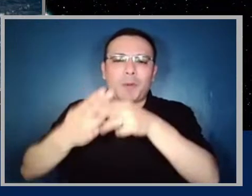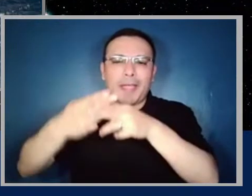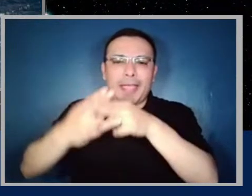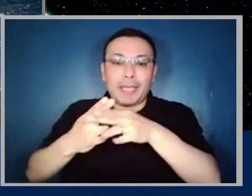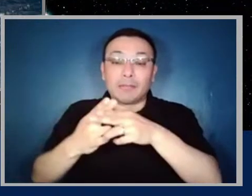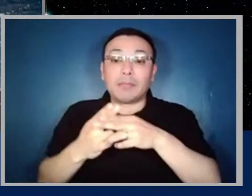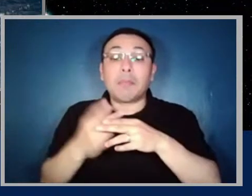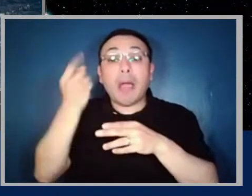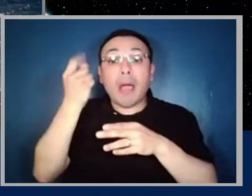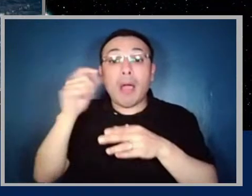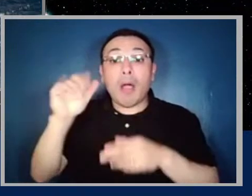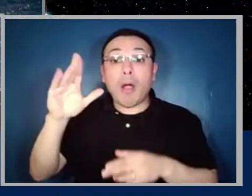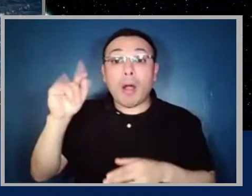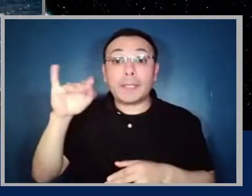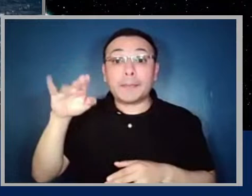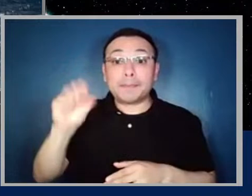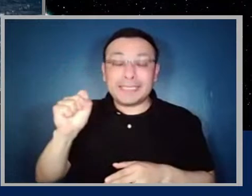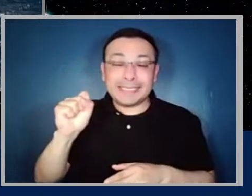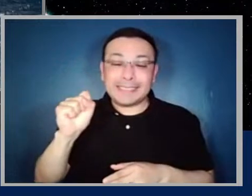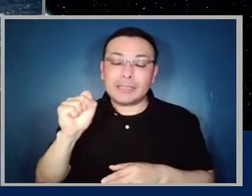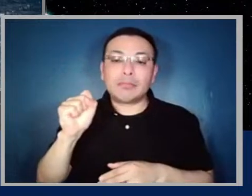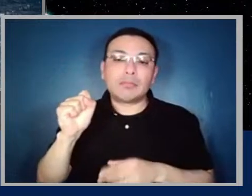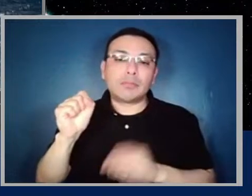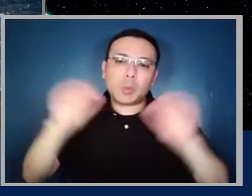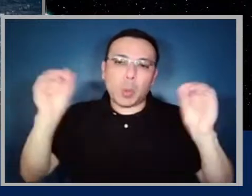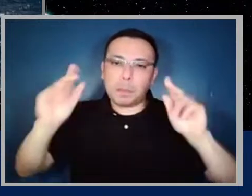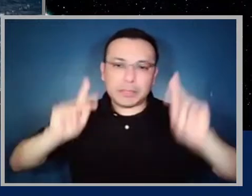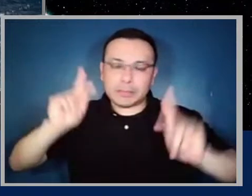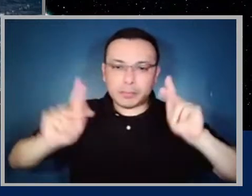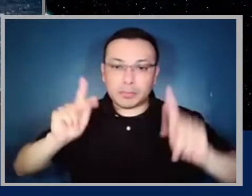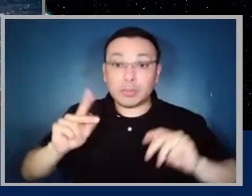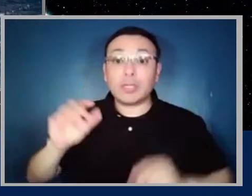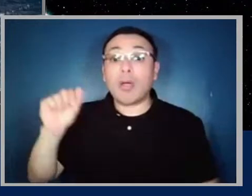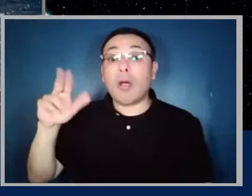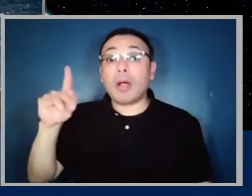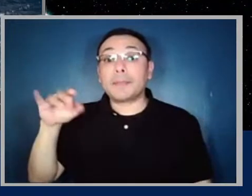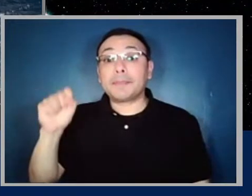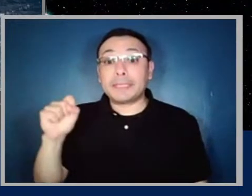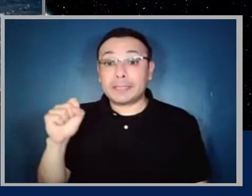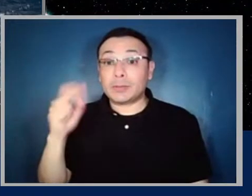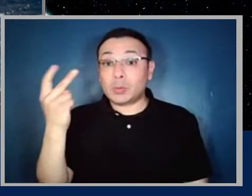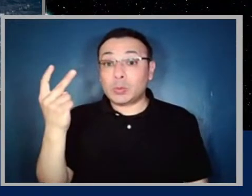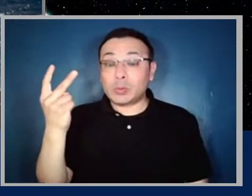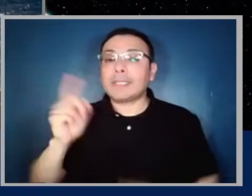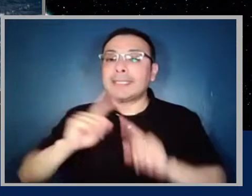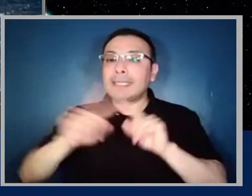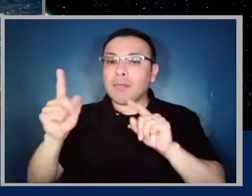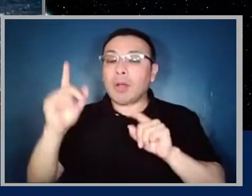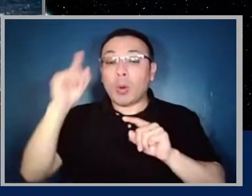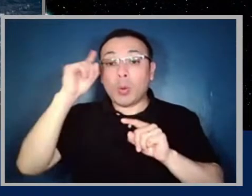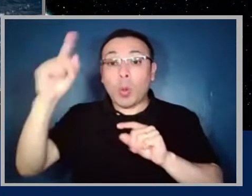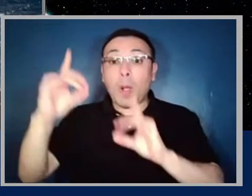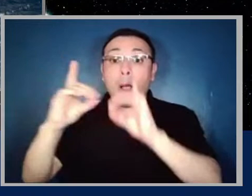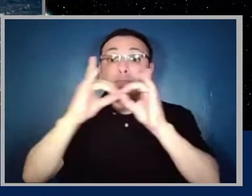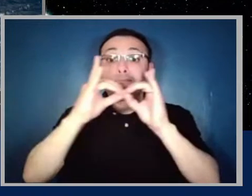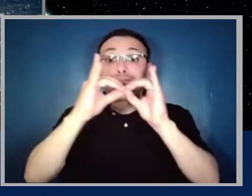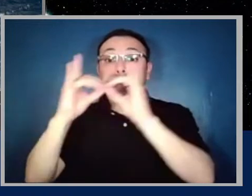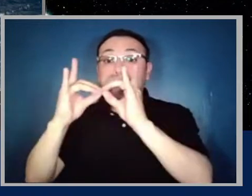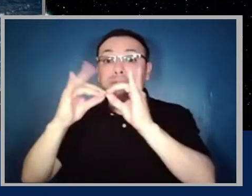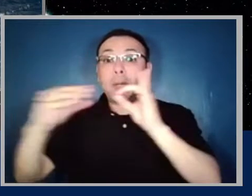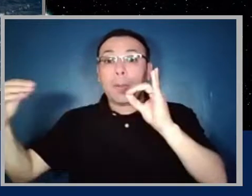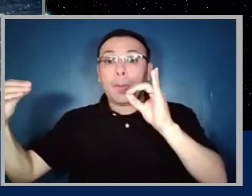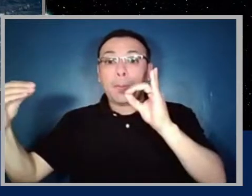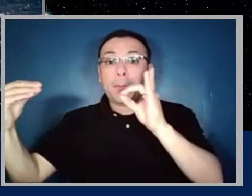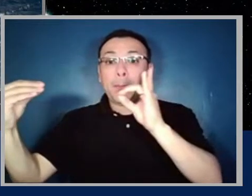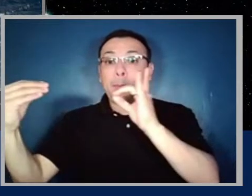have a docking port on top because we're going to be docking to the Starship for our lunar lander. There. Can